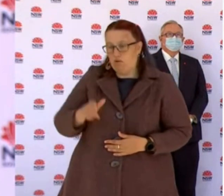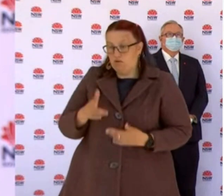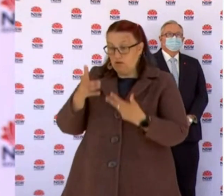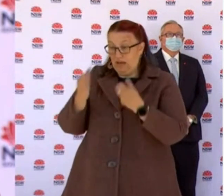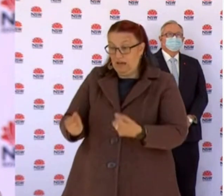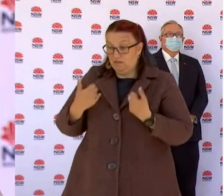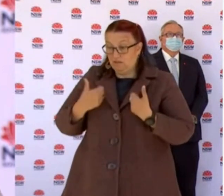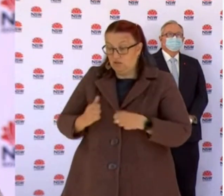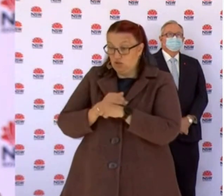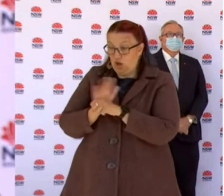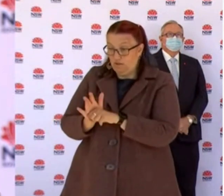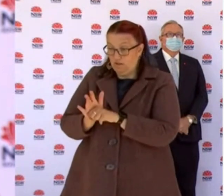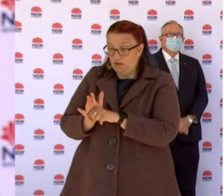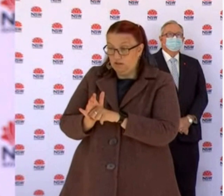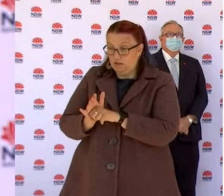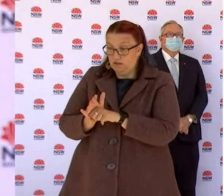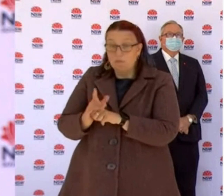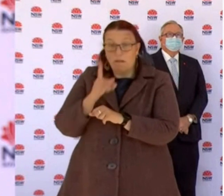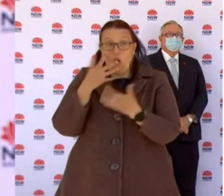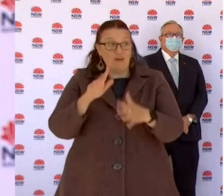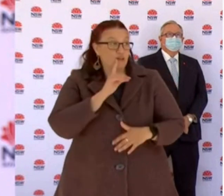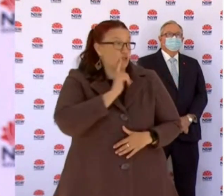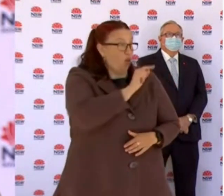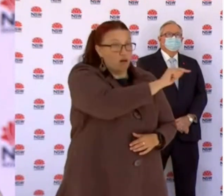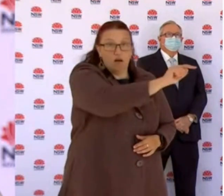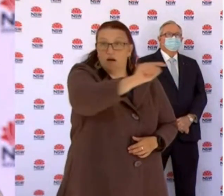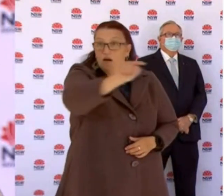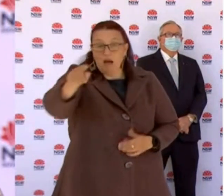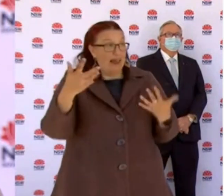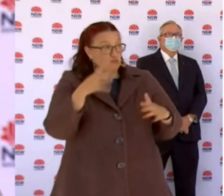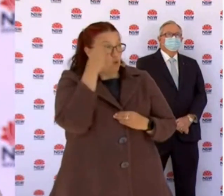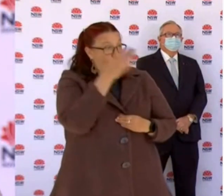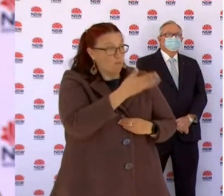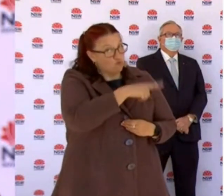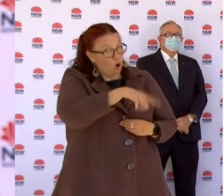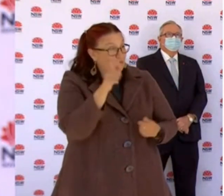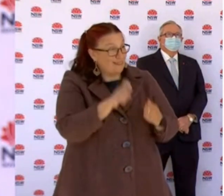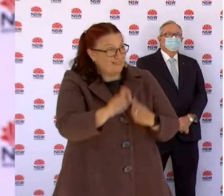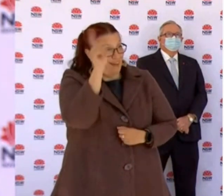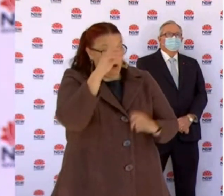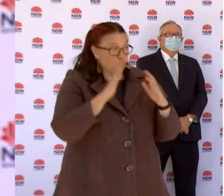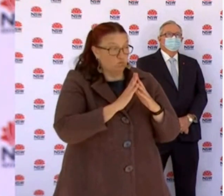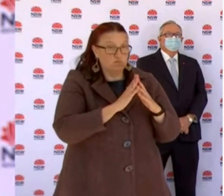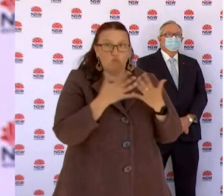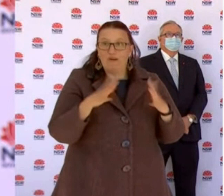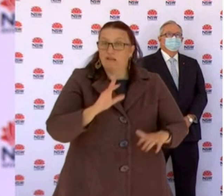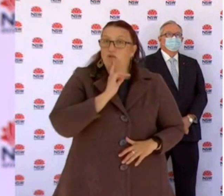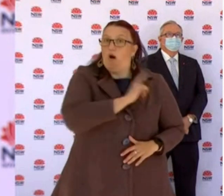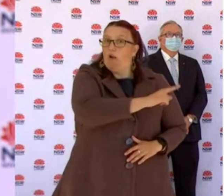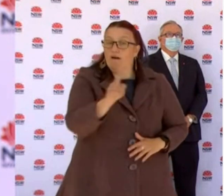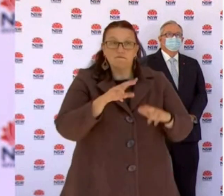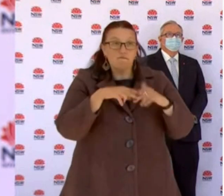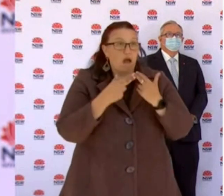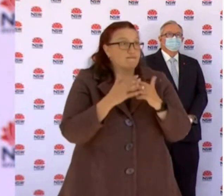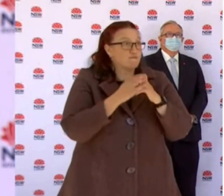networks before we even finish the case interview with them to identify their contacts. So I'm really pleased that there